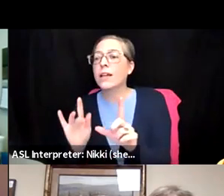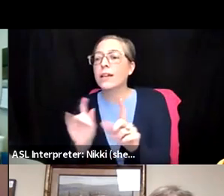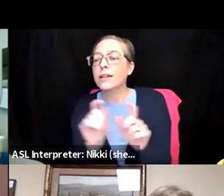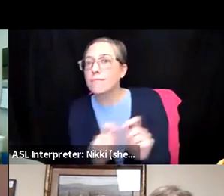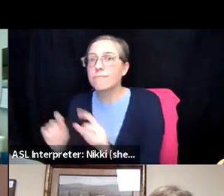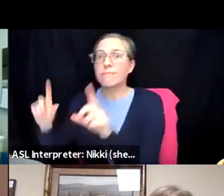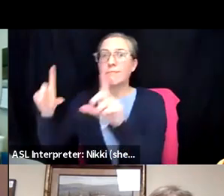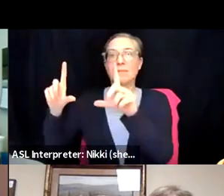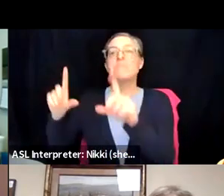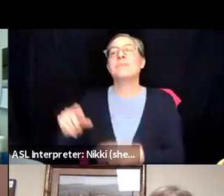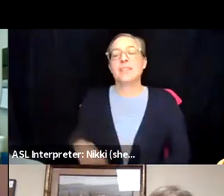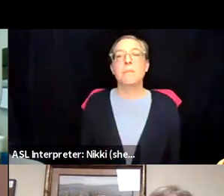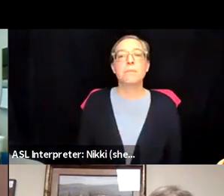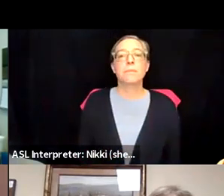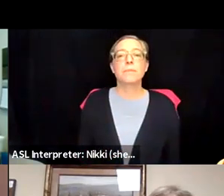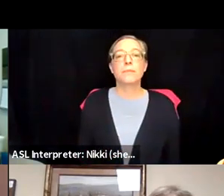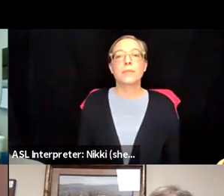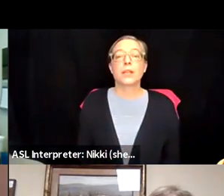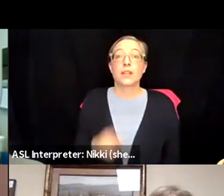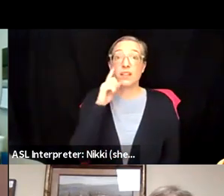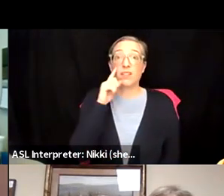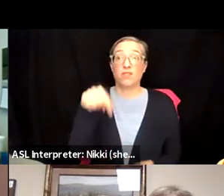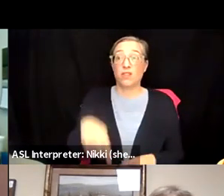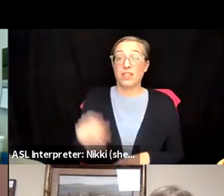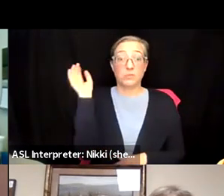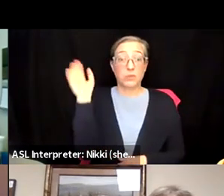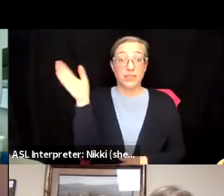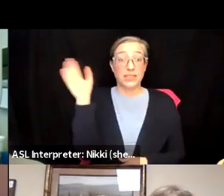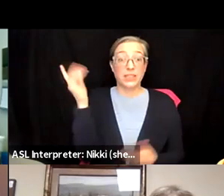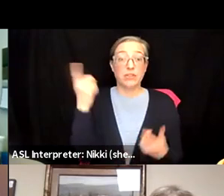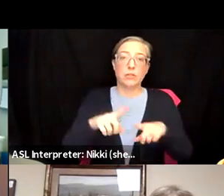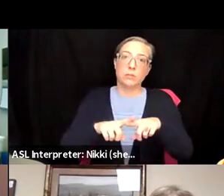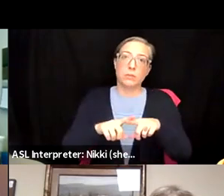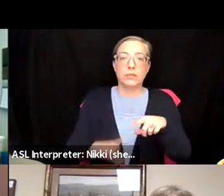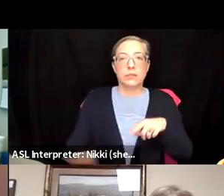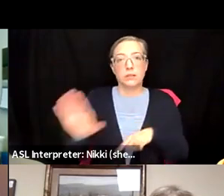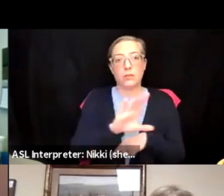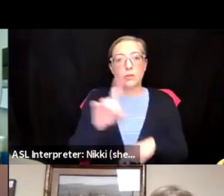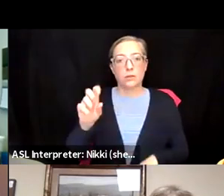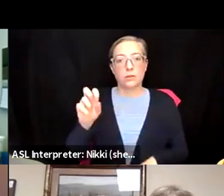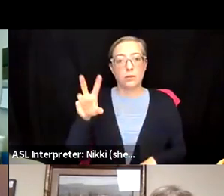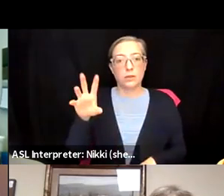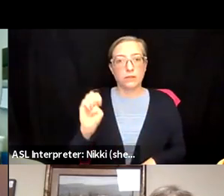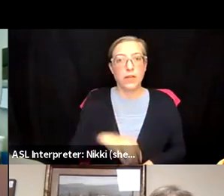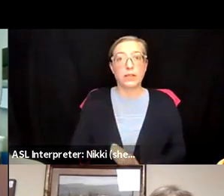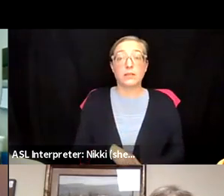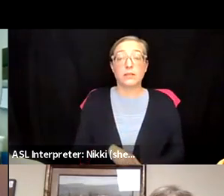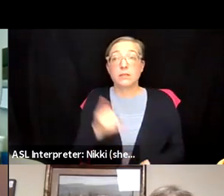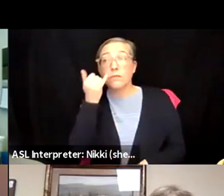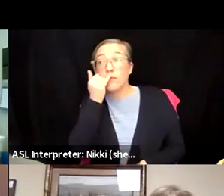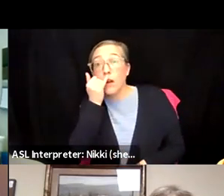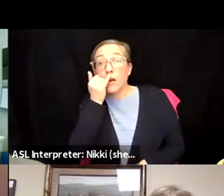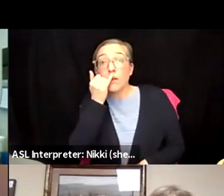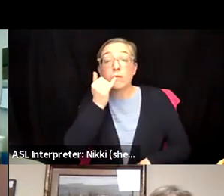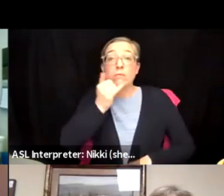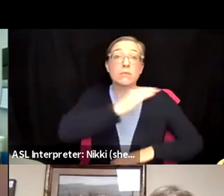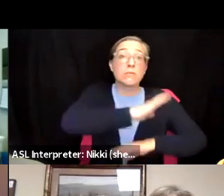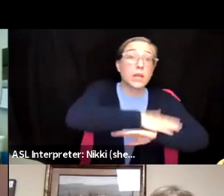Depending on what device you're using, since everybody's using something different, whether it's a phone, tablet, computer,